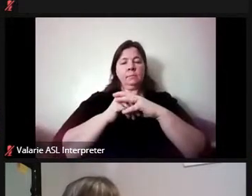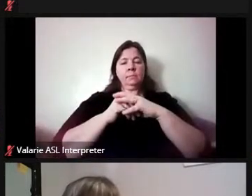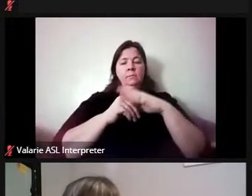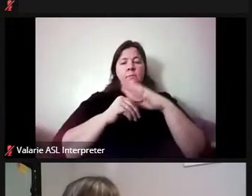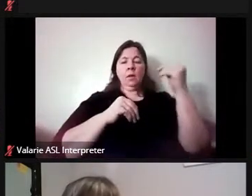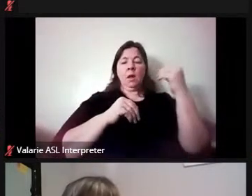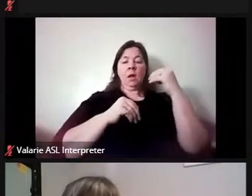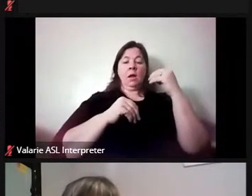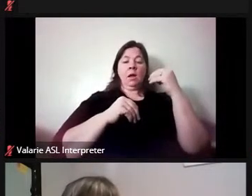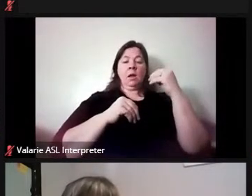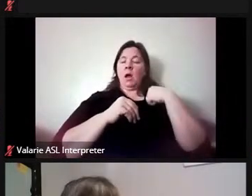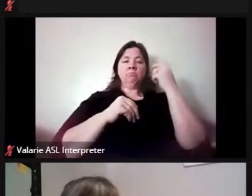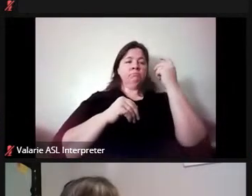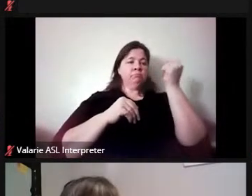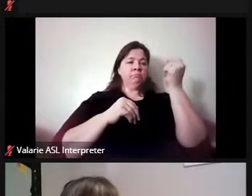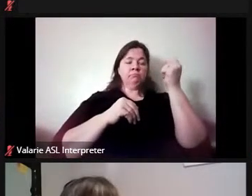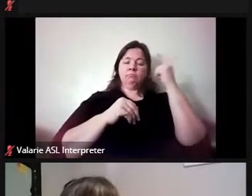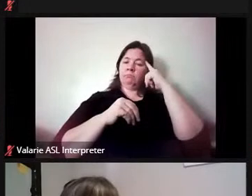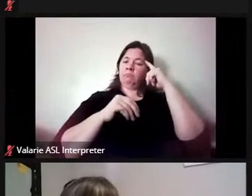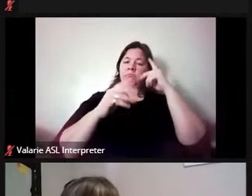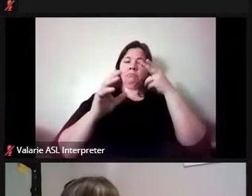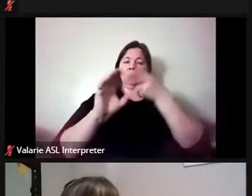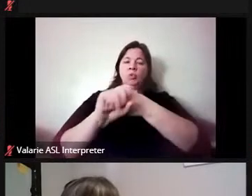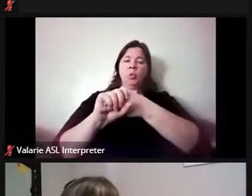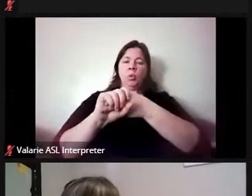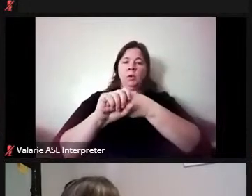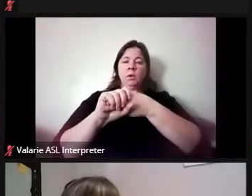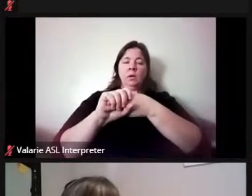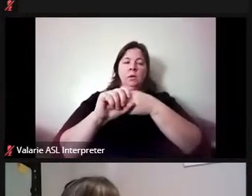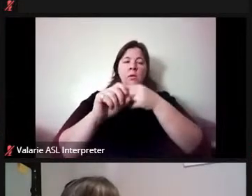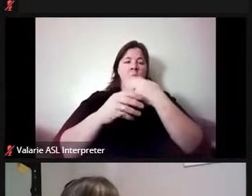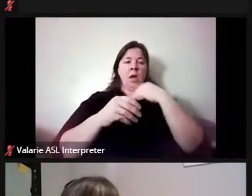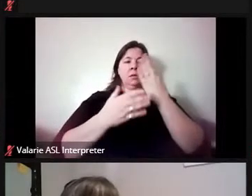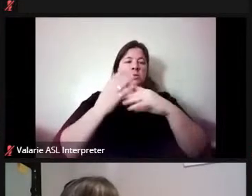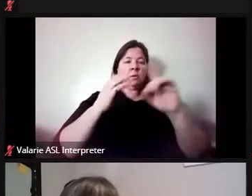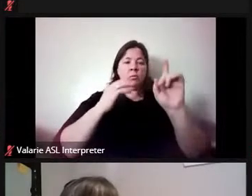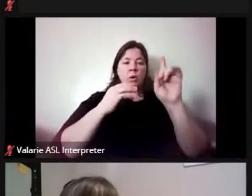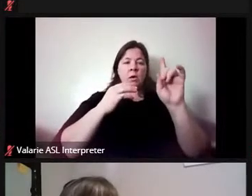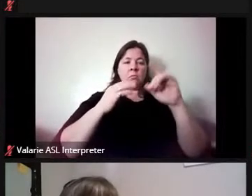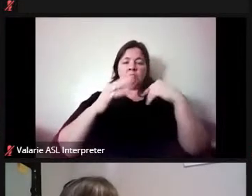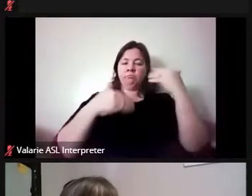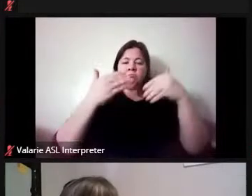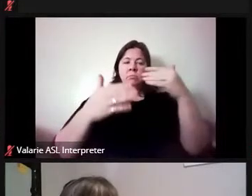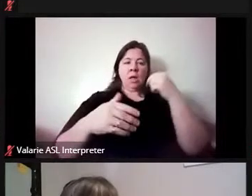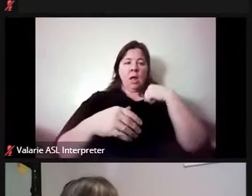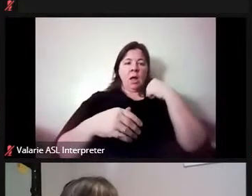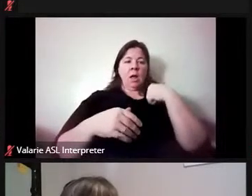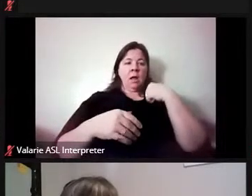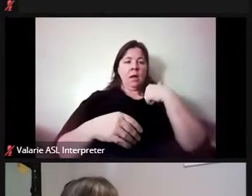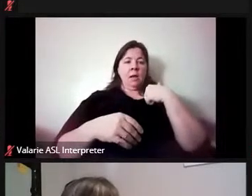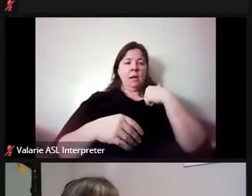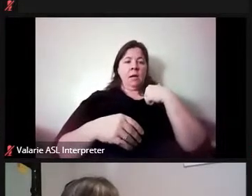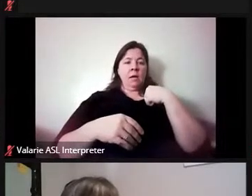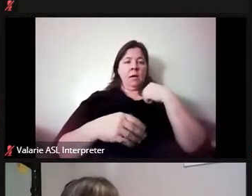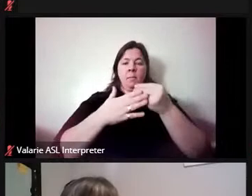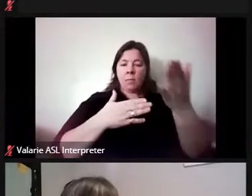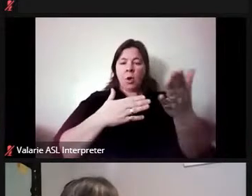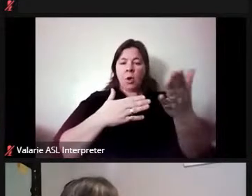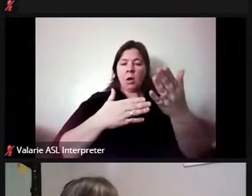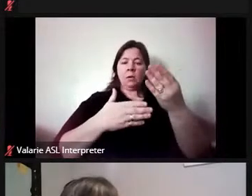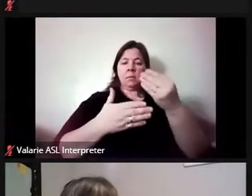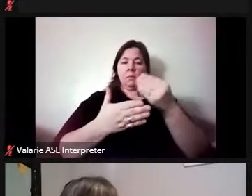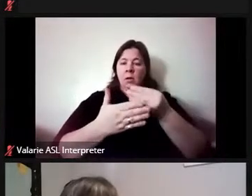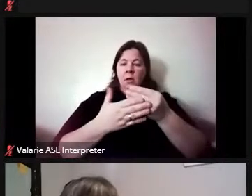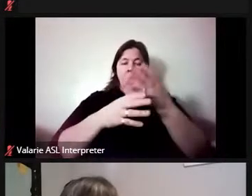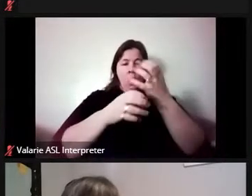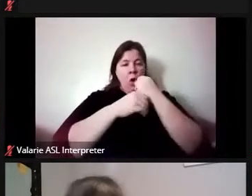I instantly get somewhere. I bought some money